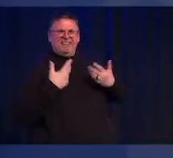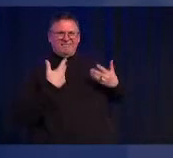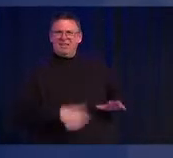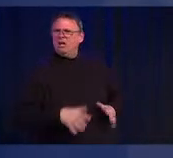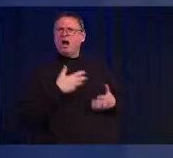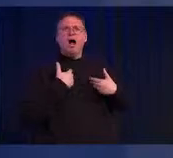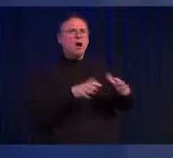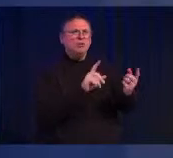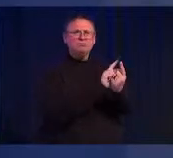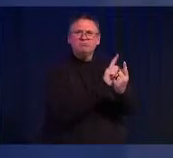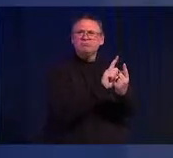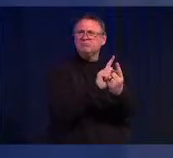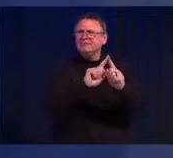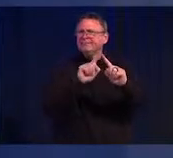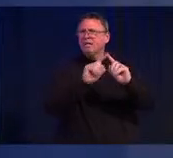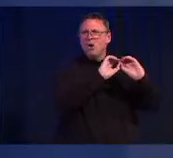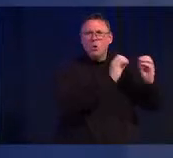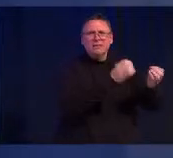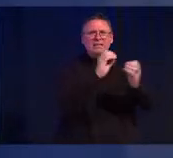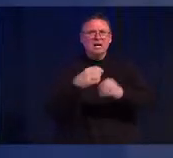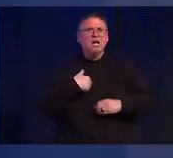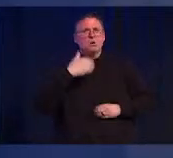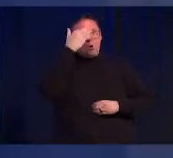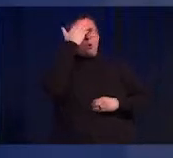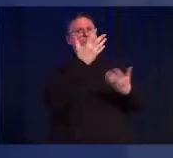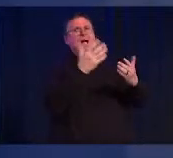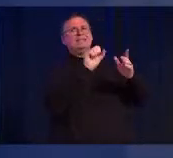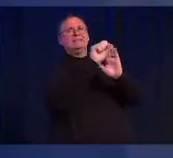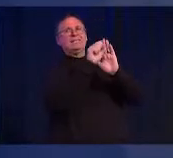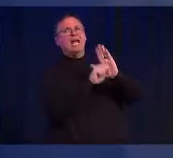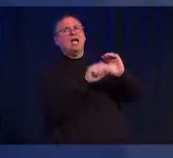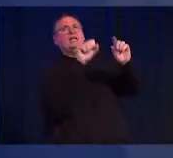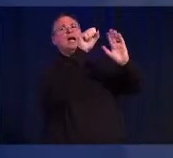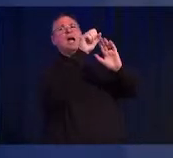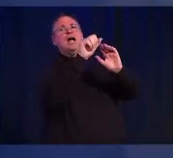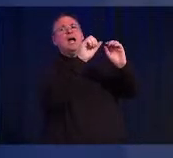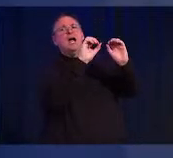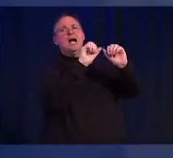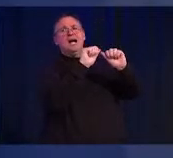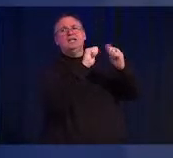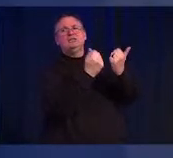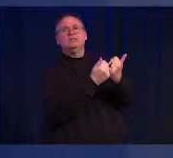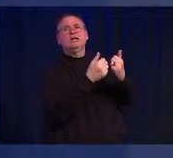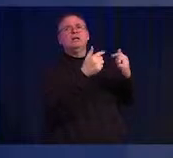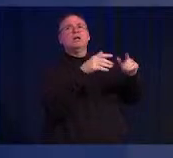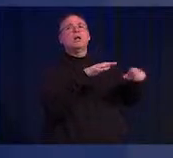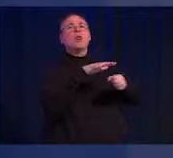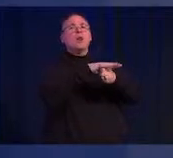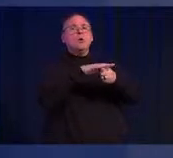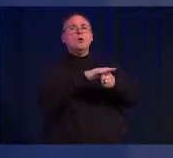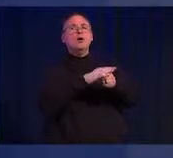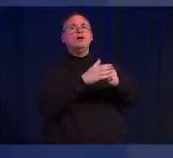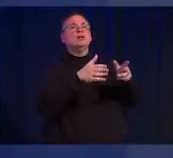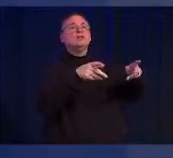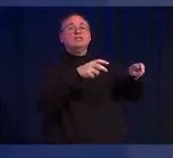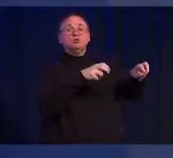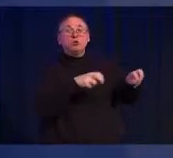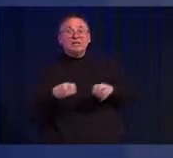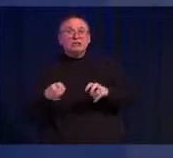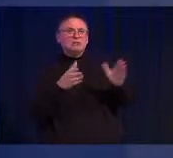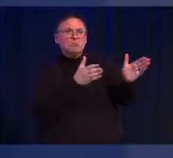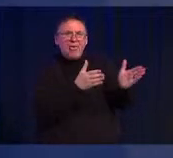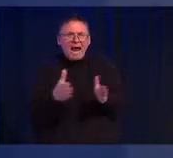know what our state agencies do in this space, and they need to come together with that local level. But it's about transition planning for every individual with